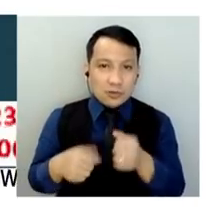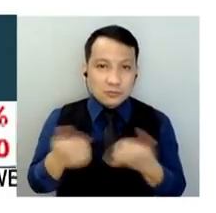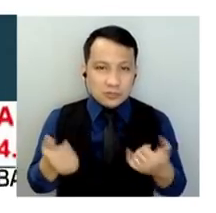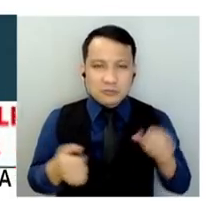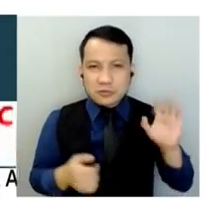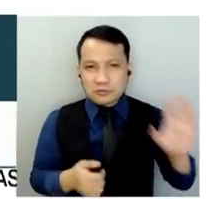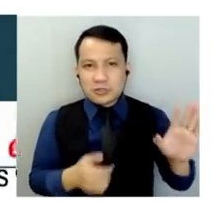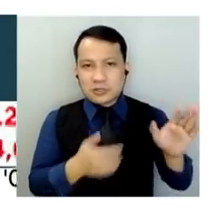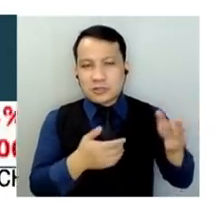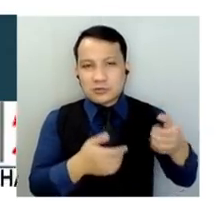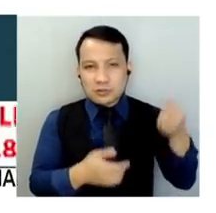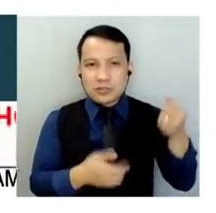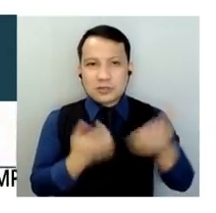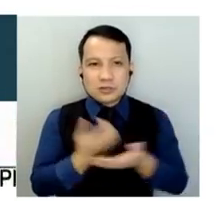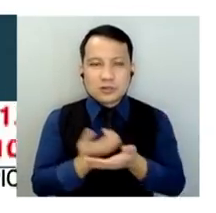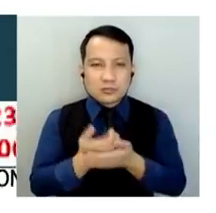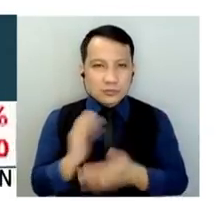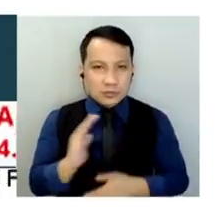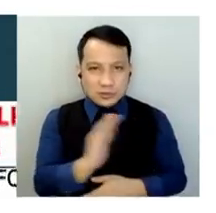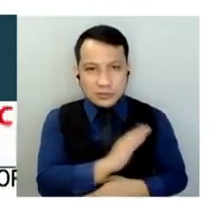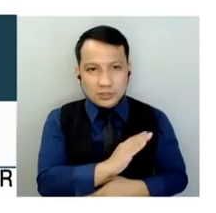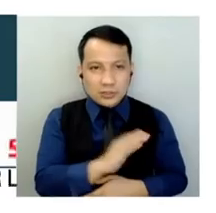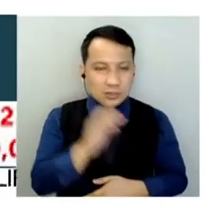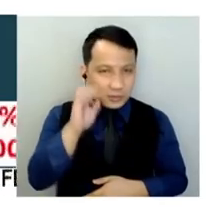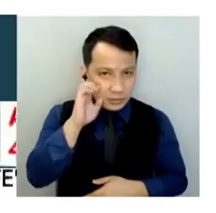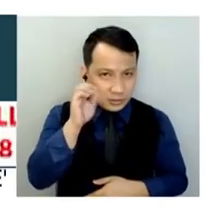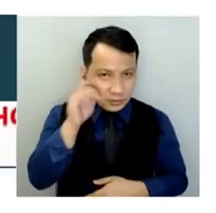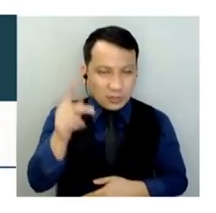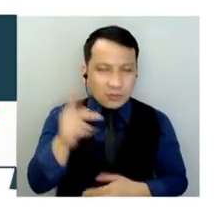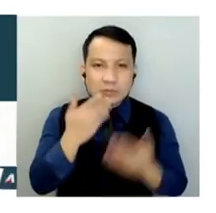that. Economist and Congresswoman Stella Quimbo there,